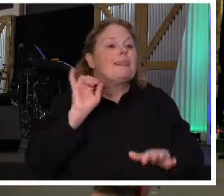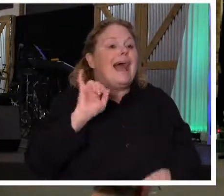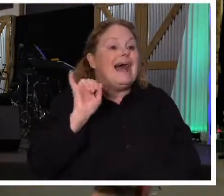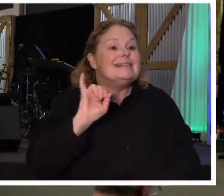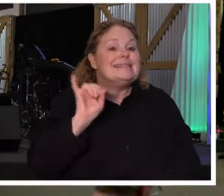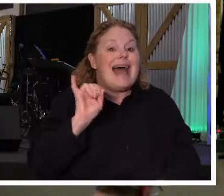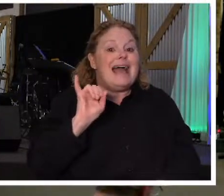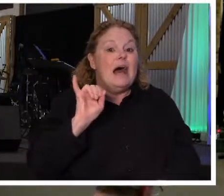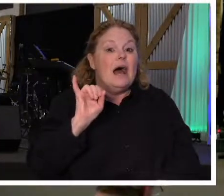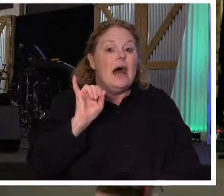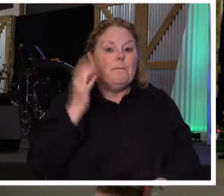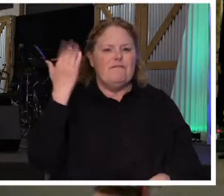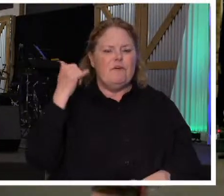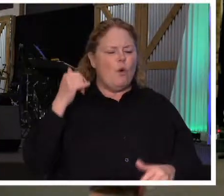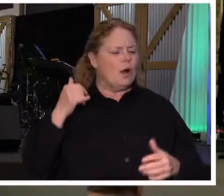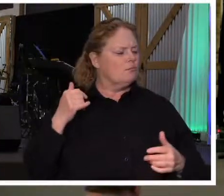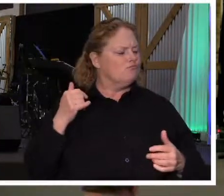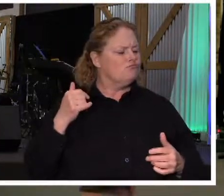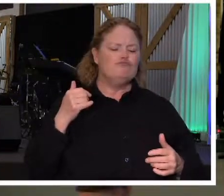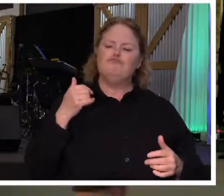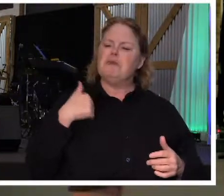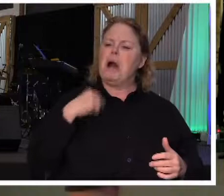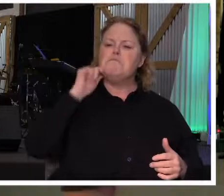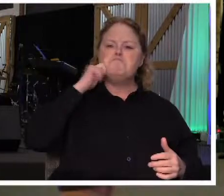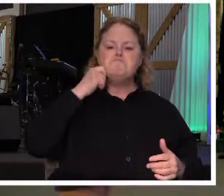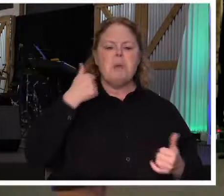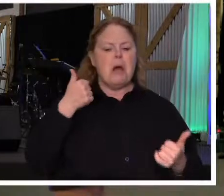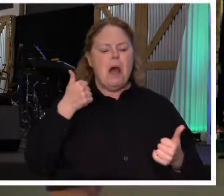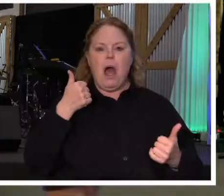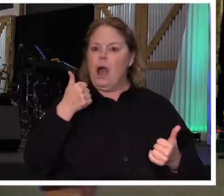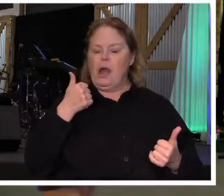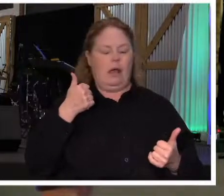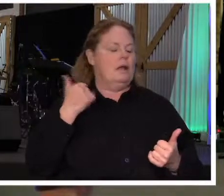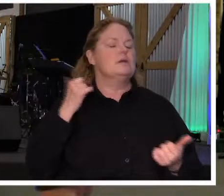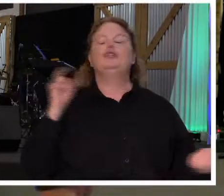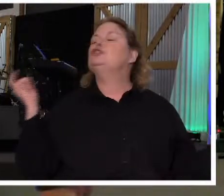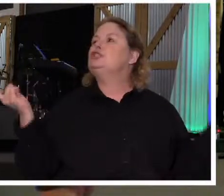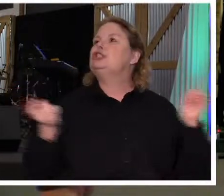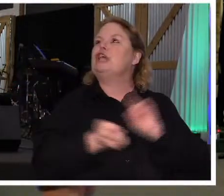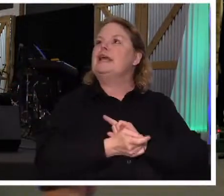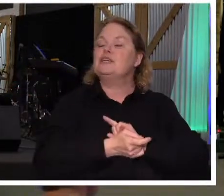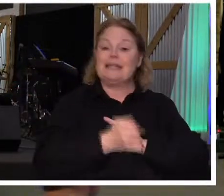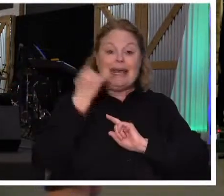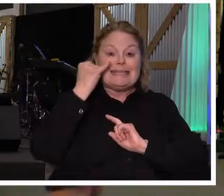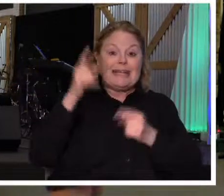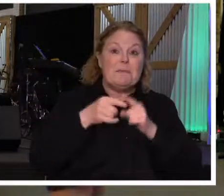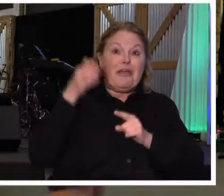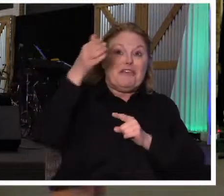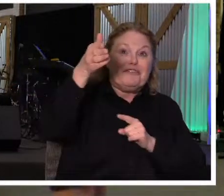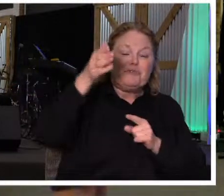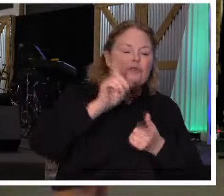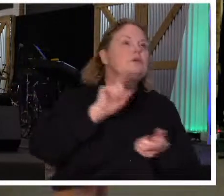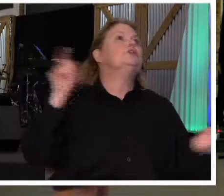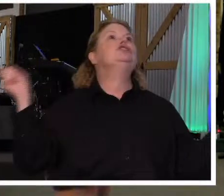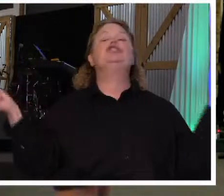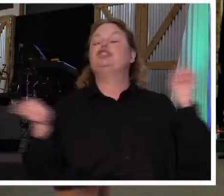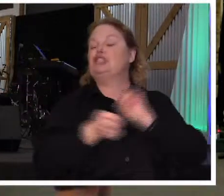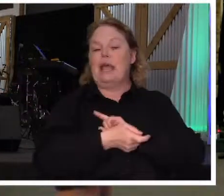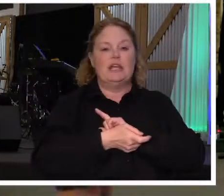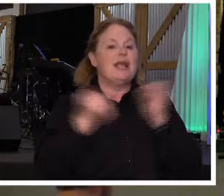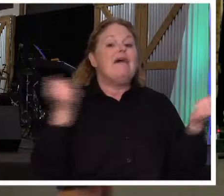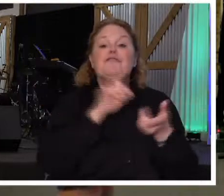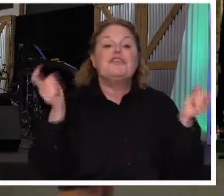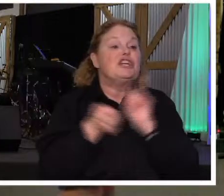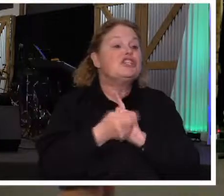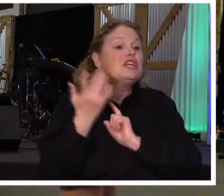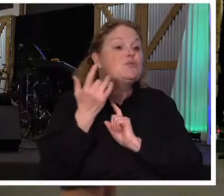of himself, his view of history, and his view of the future instantaneously is changed